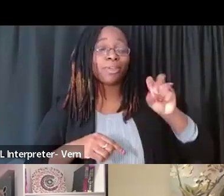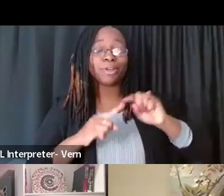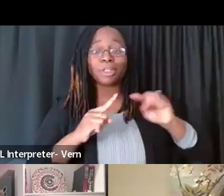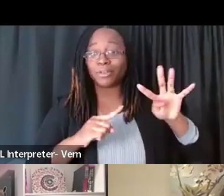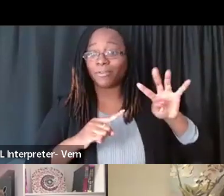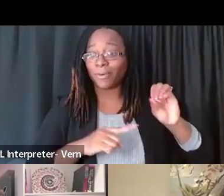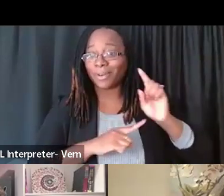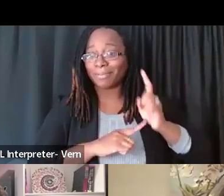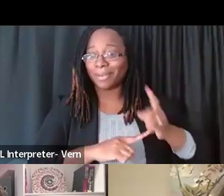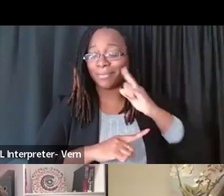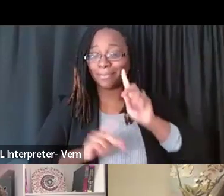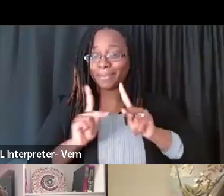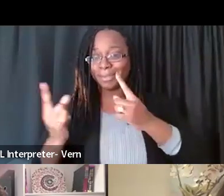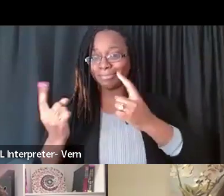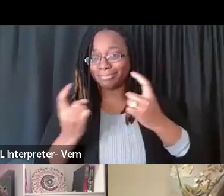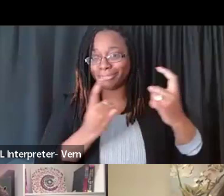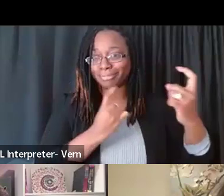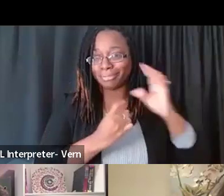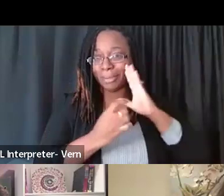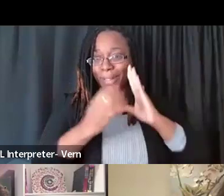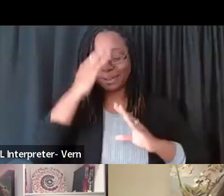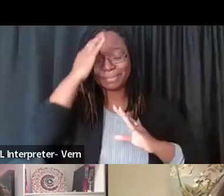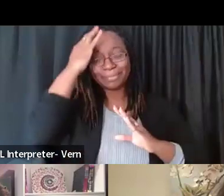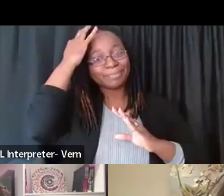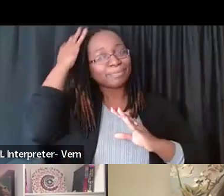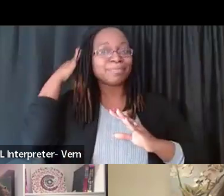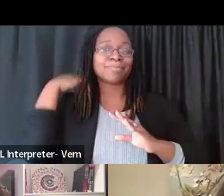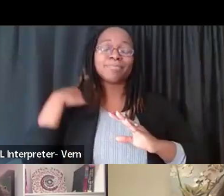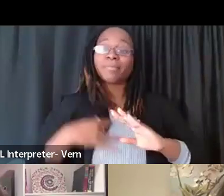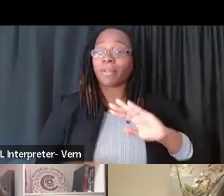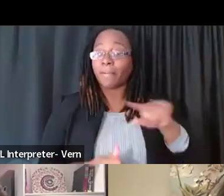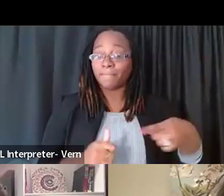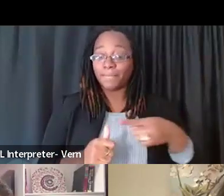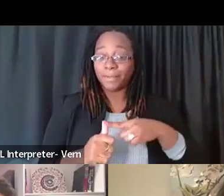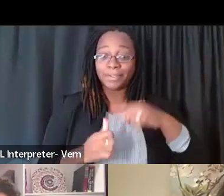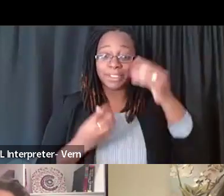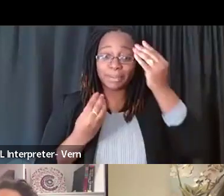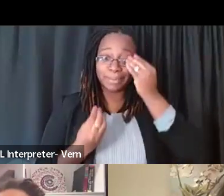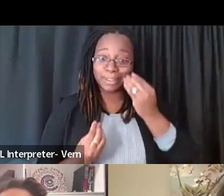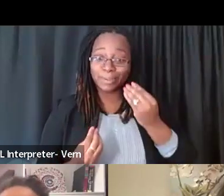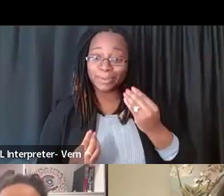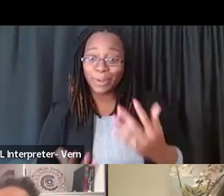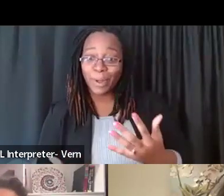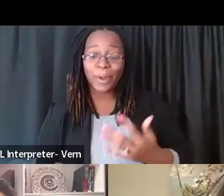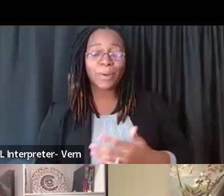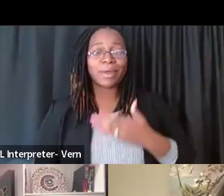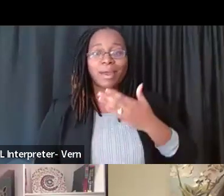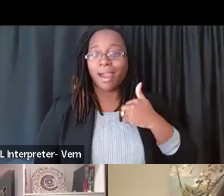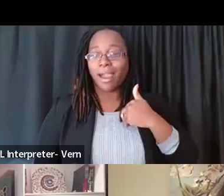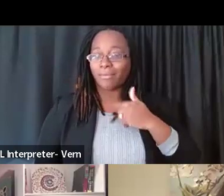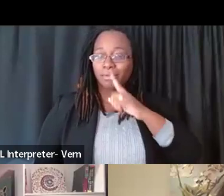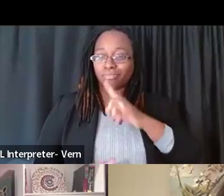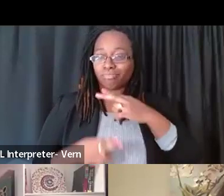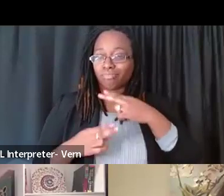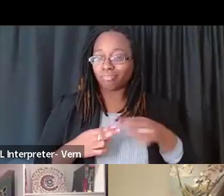a Q&A. First, I would like to offer you up that you just join us in a brief welcome practice wherever